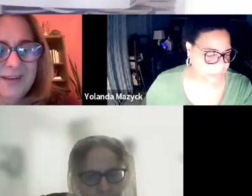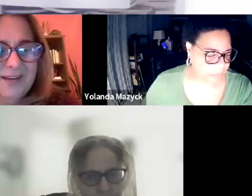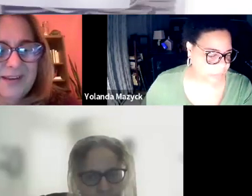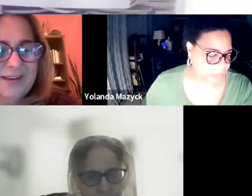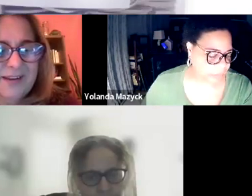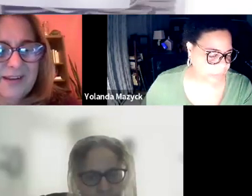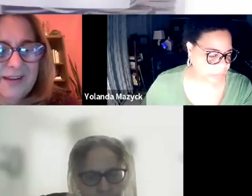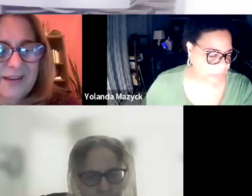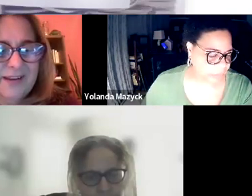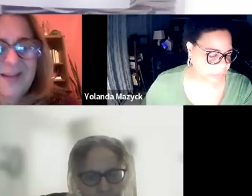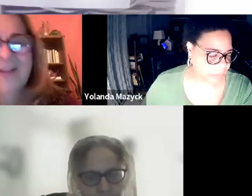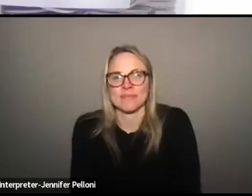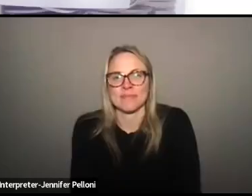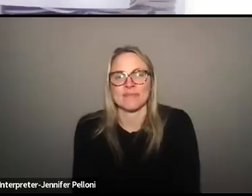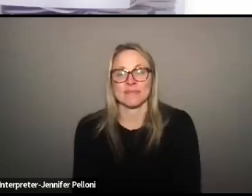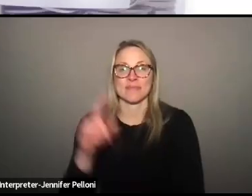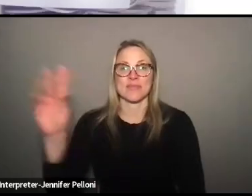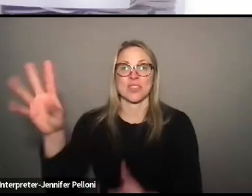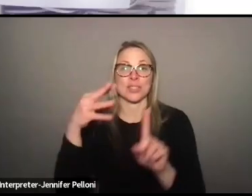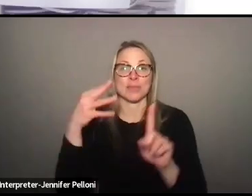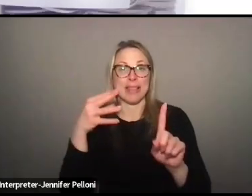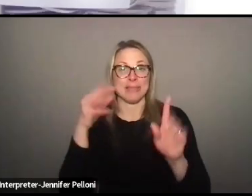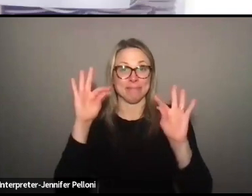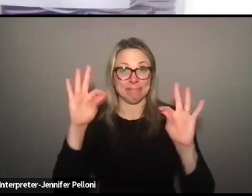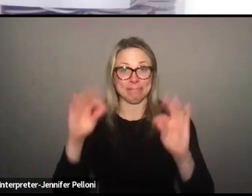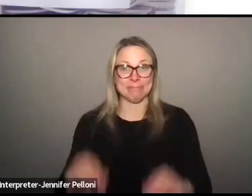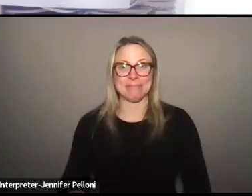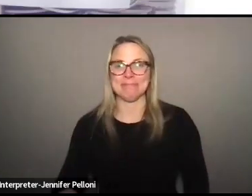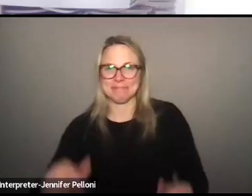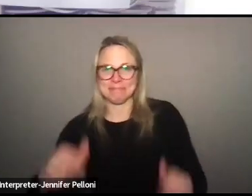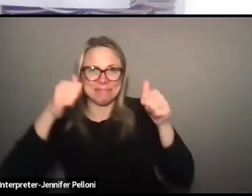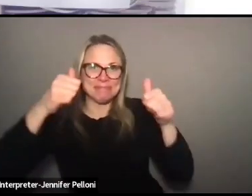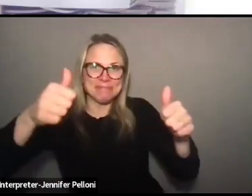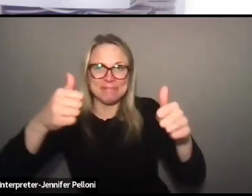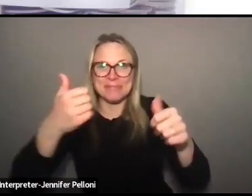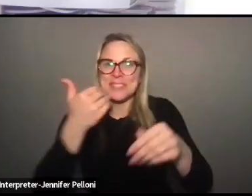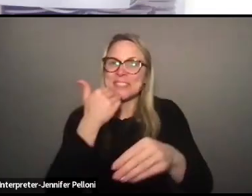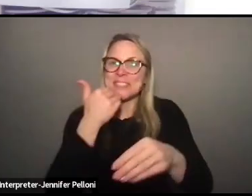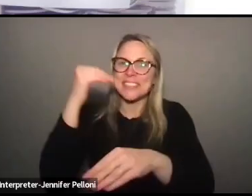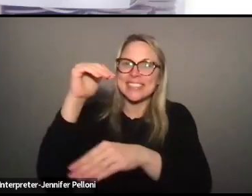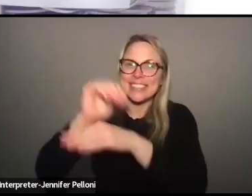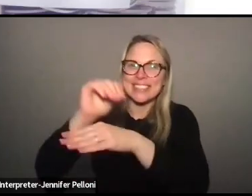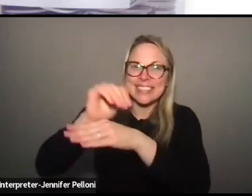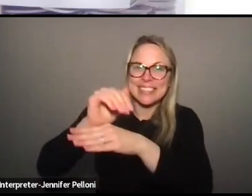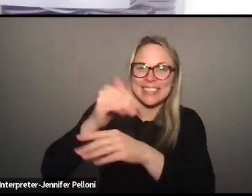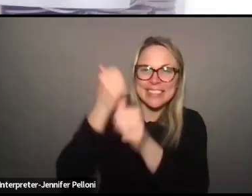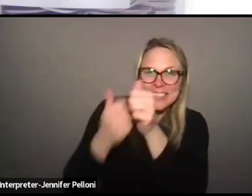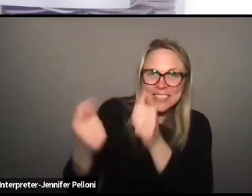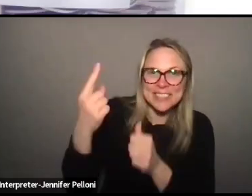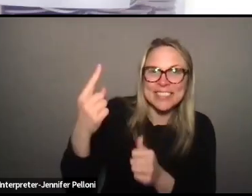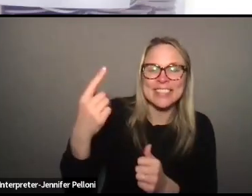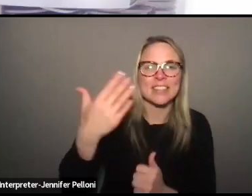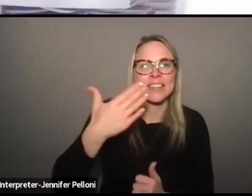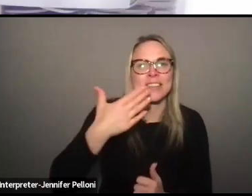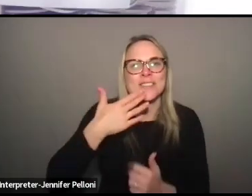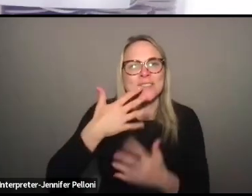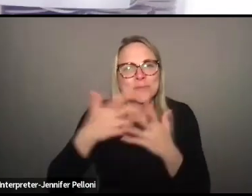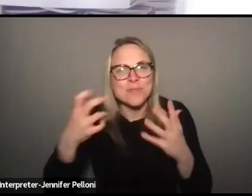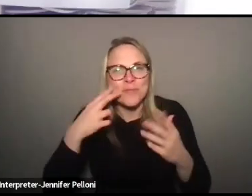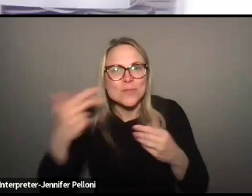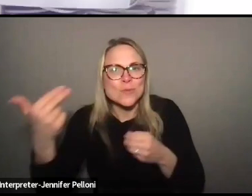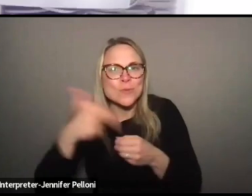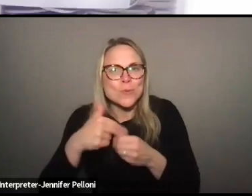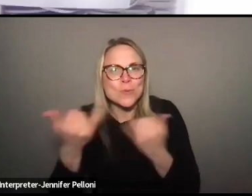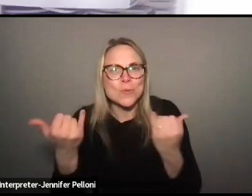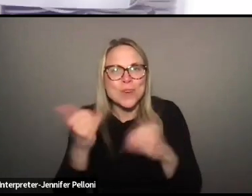All right, you are spotlighted. All right. Well, good evening, everyone. Thank you so much for joining us